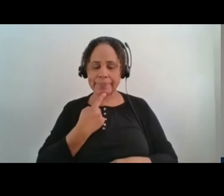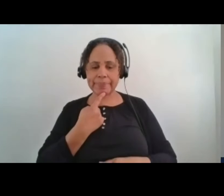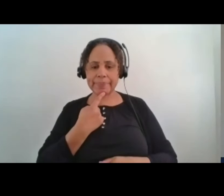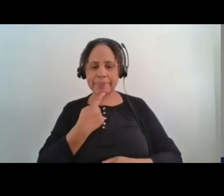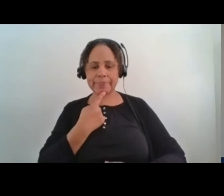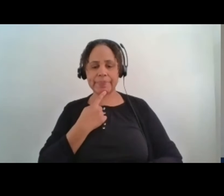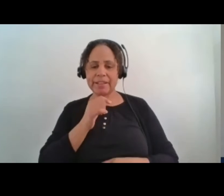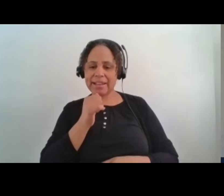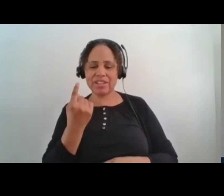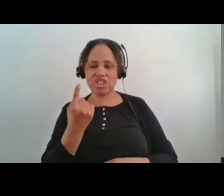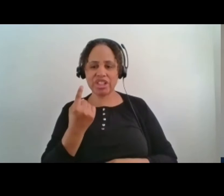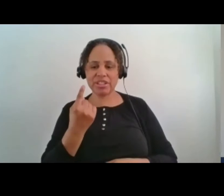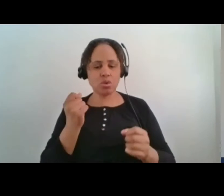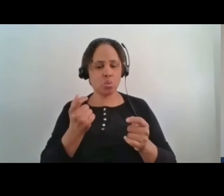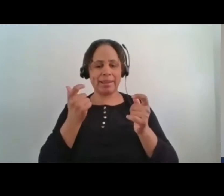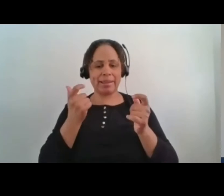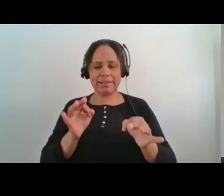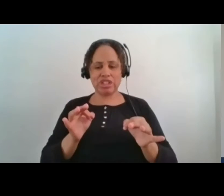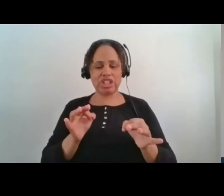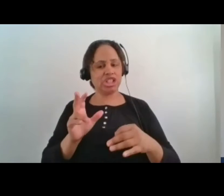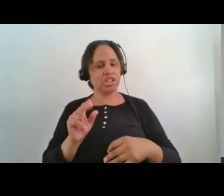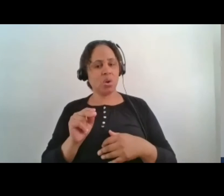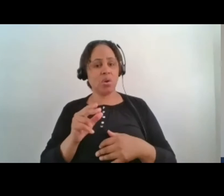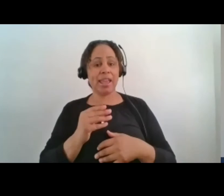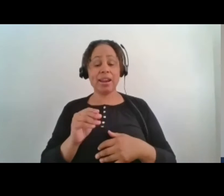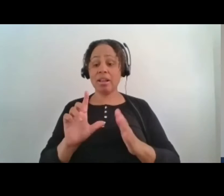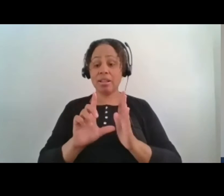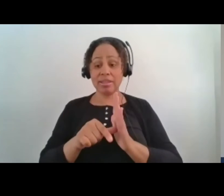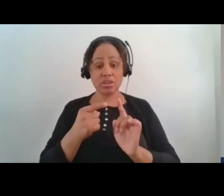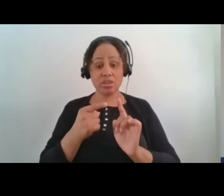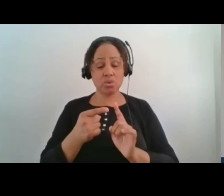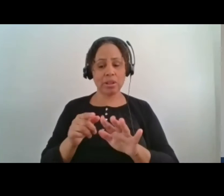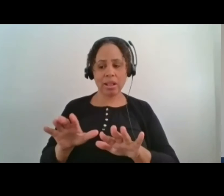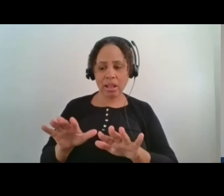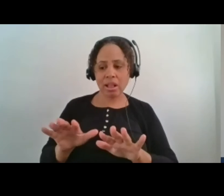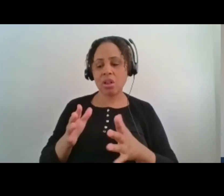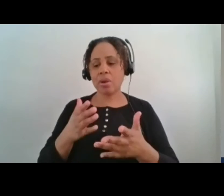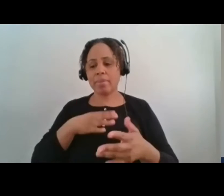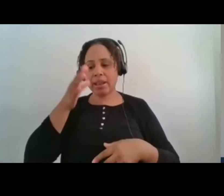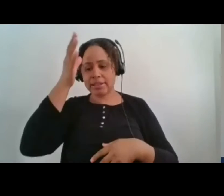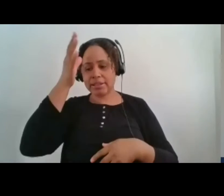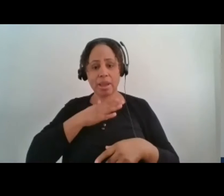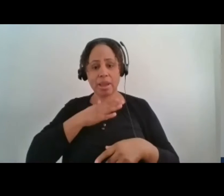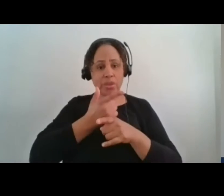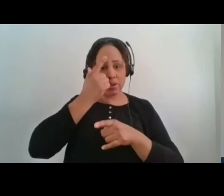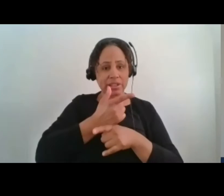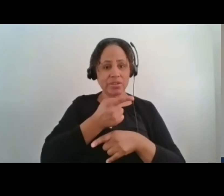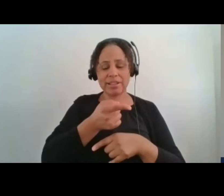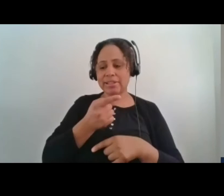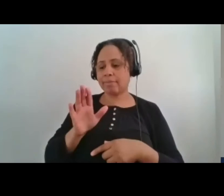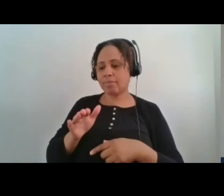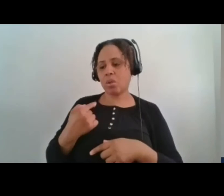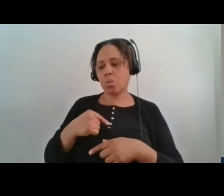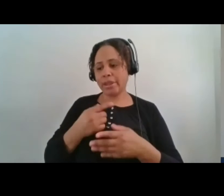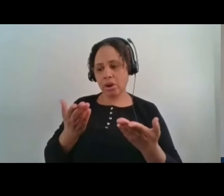a flimsy decision. And later, to reassure my dad, my siblings all came and they said, we're here, we're with our brother, we'll take care of